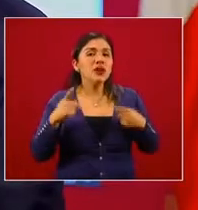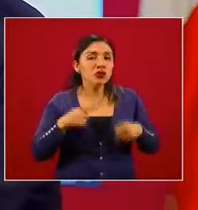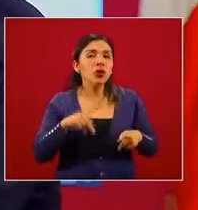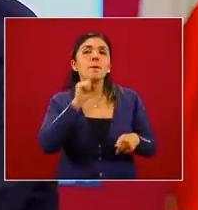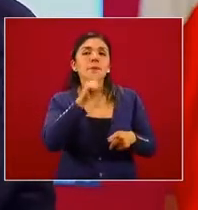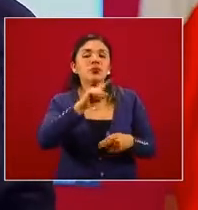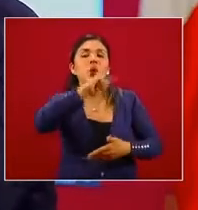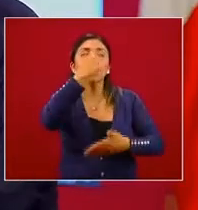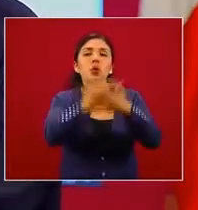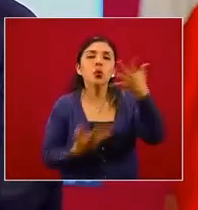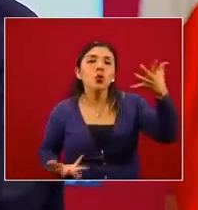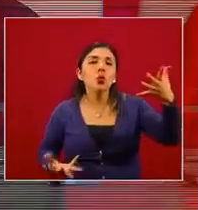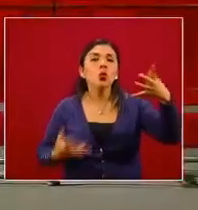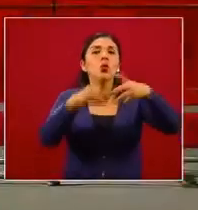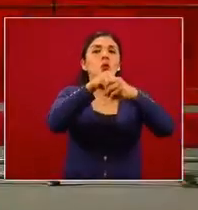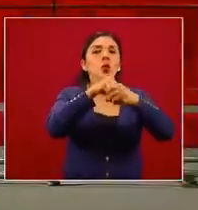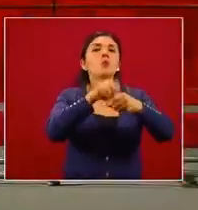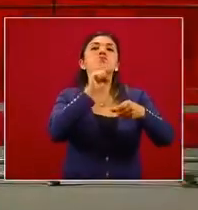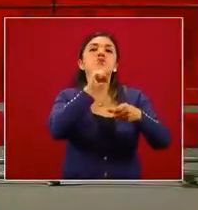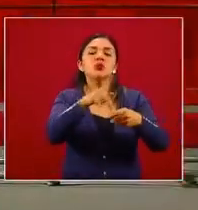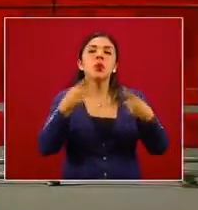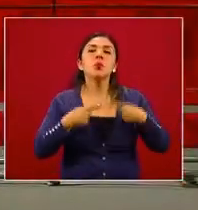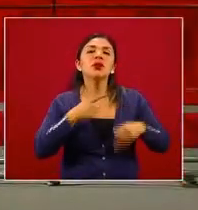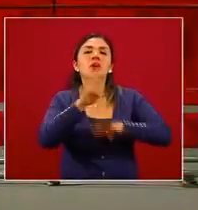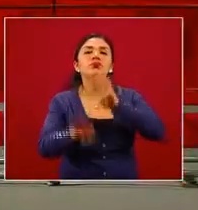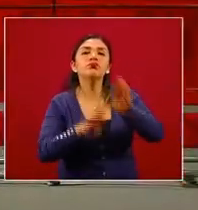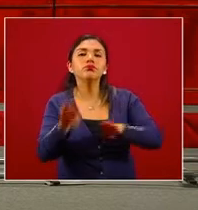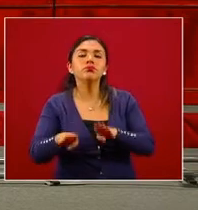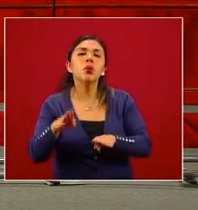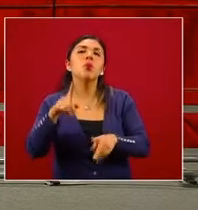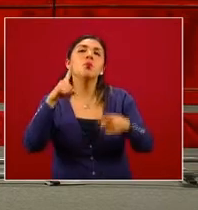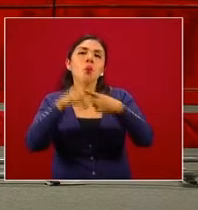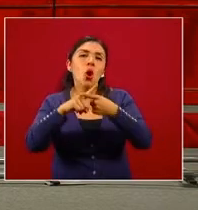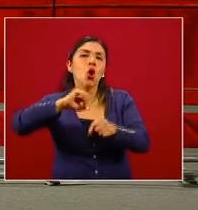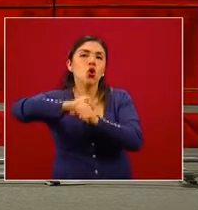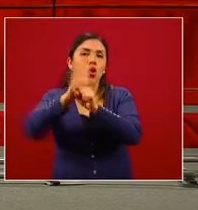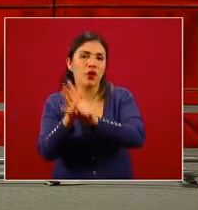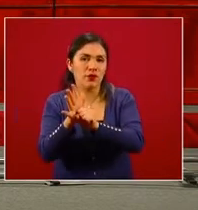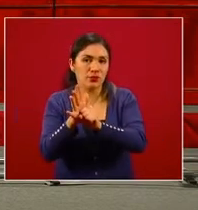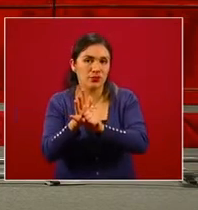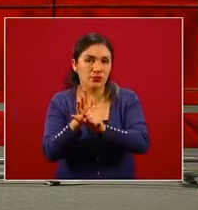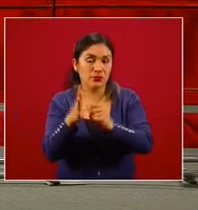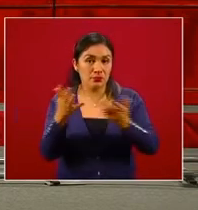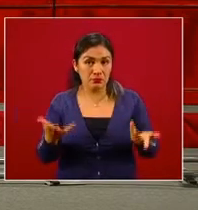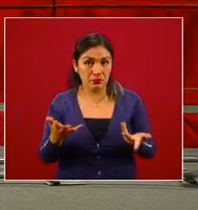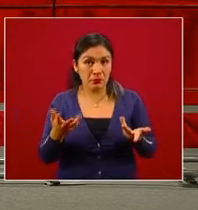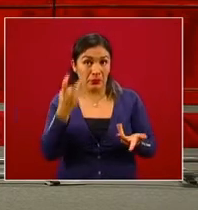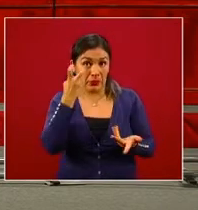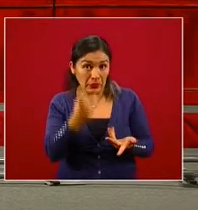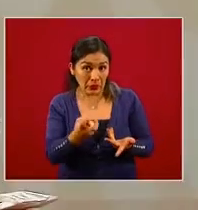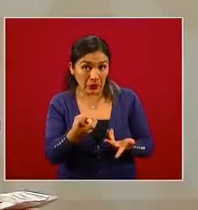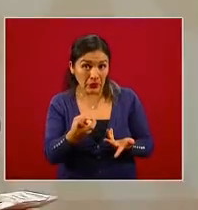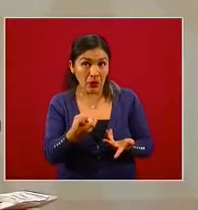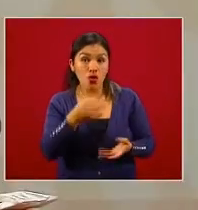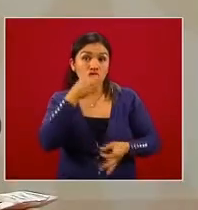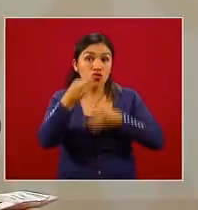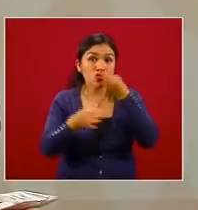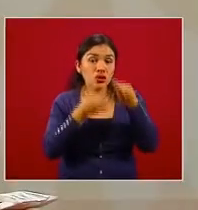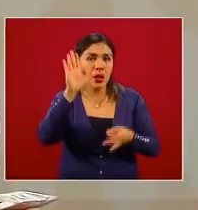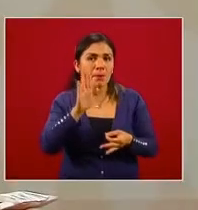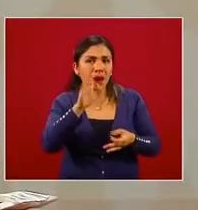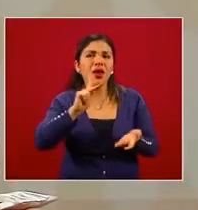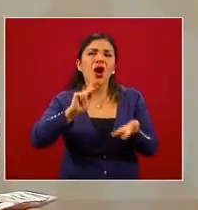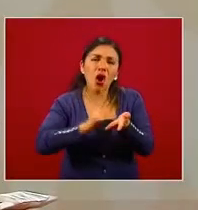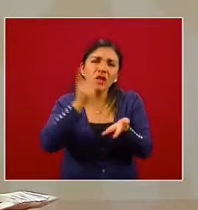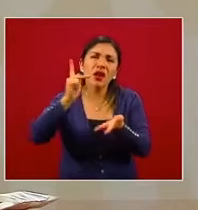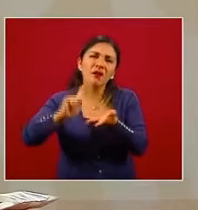analysis and identify where this person does or does not fit into a fatality rate number. So